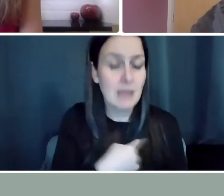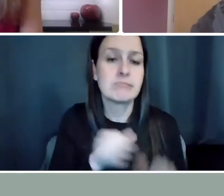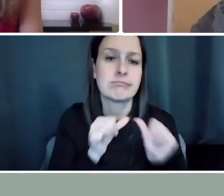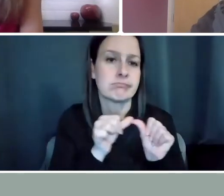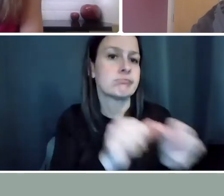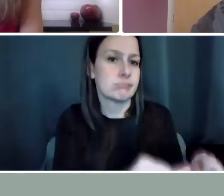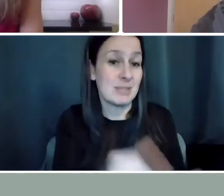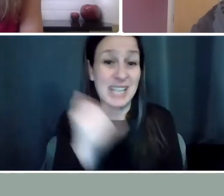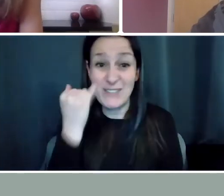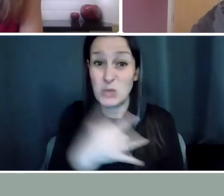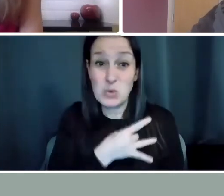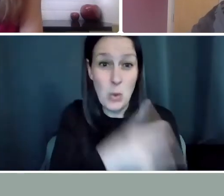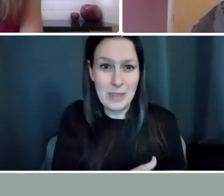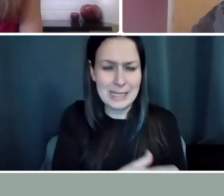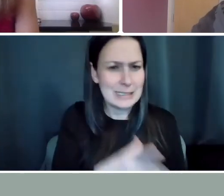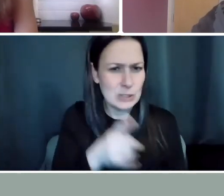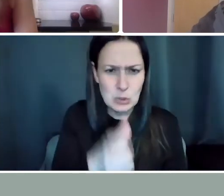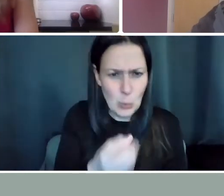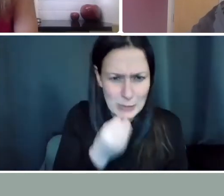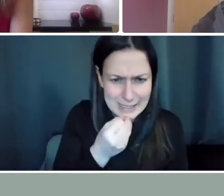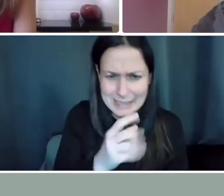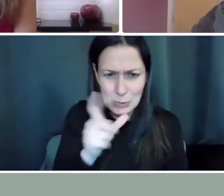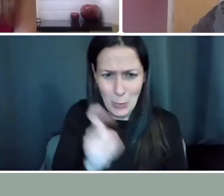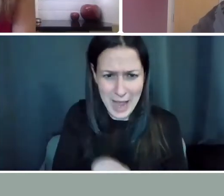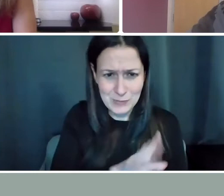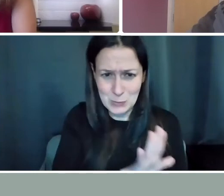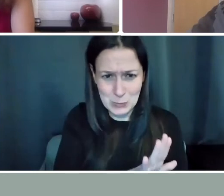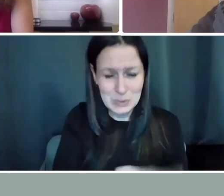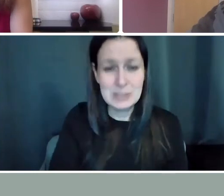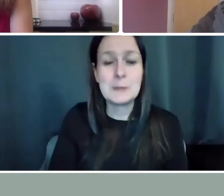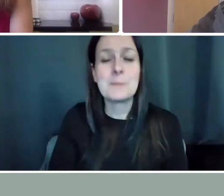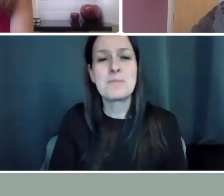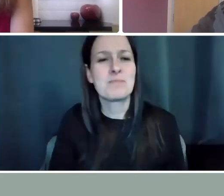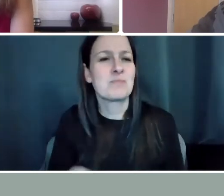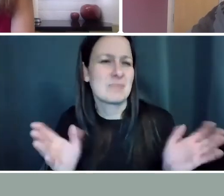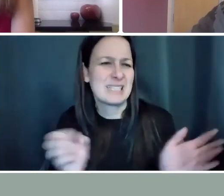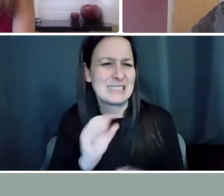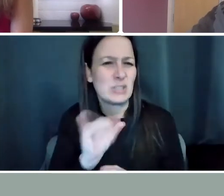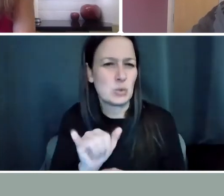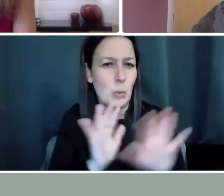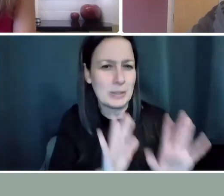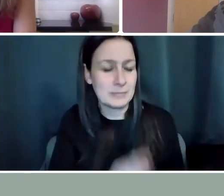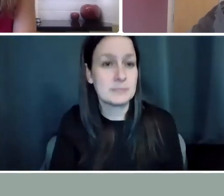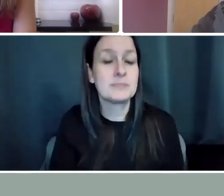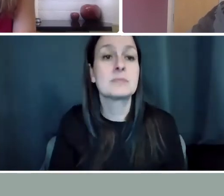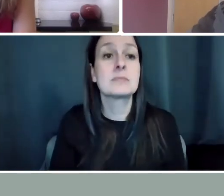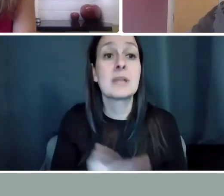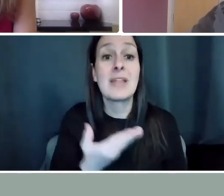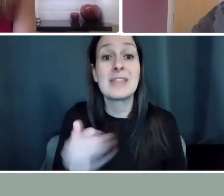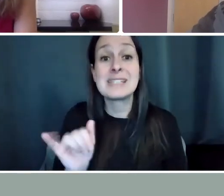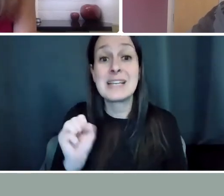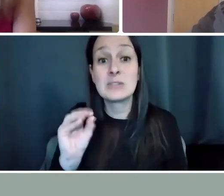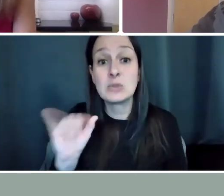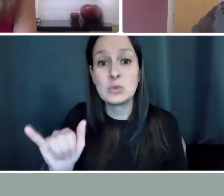continue. If you don't like it, you don't eat it, you don't have to. So that's kind of the soy thing. And things like soy